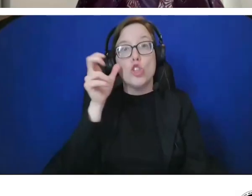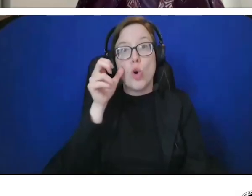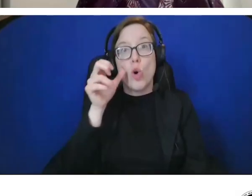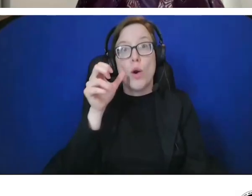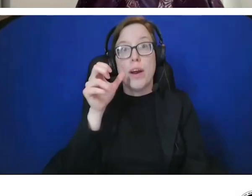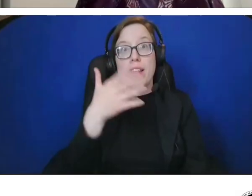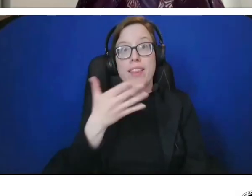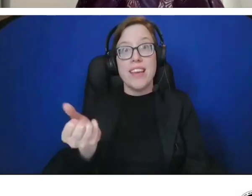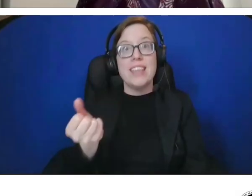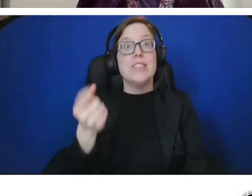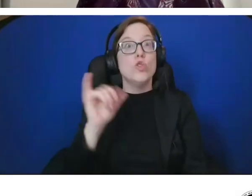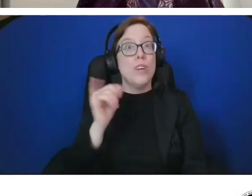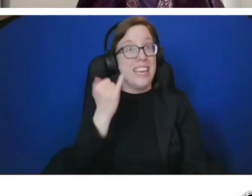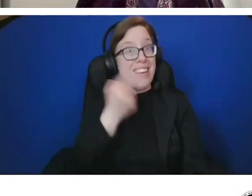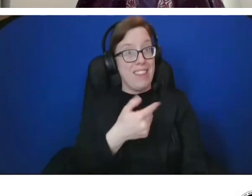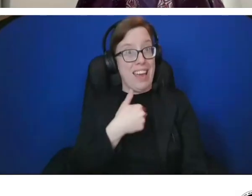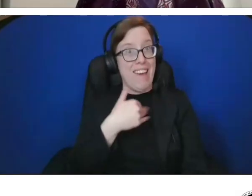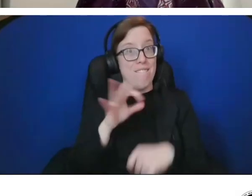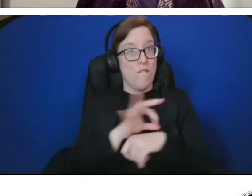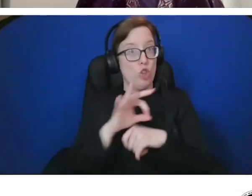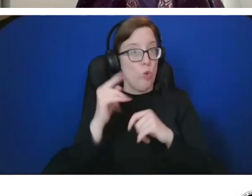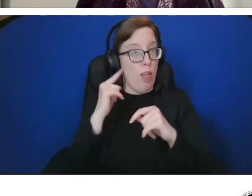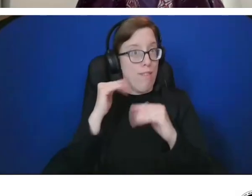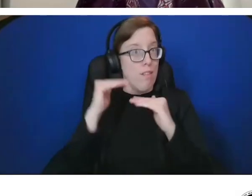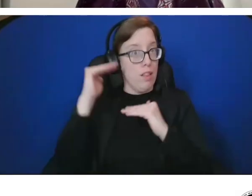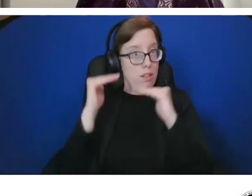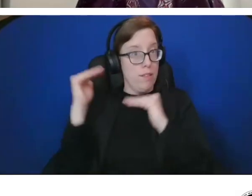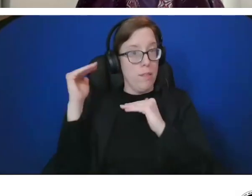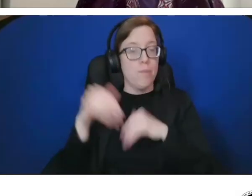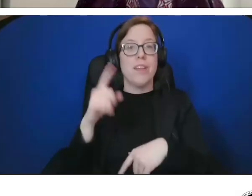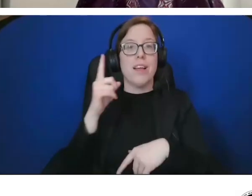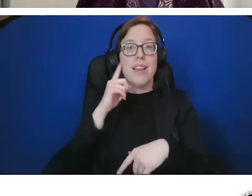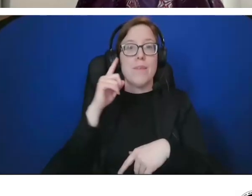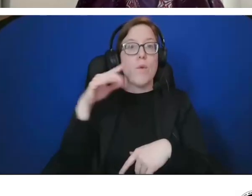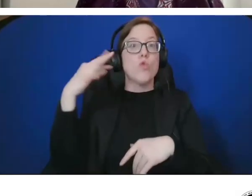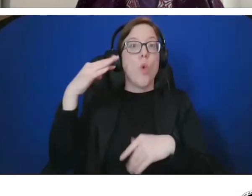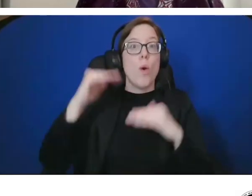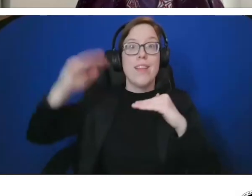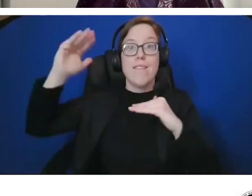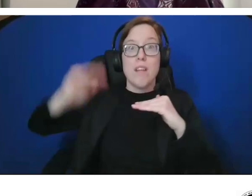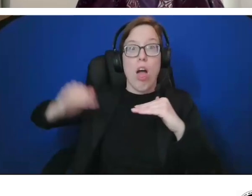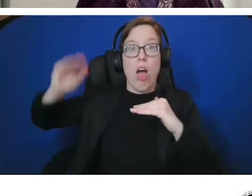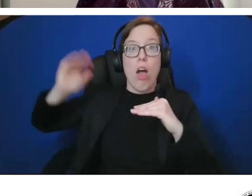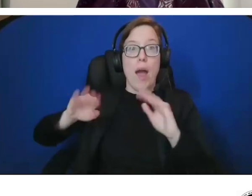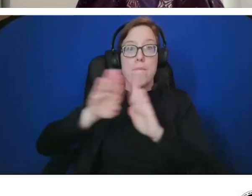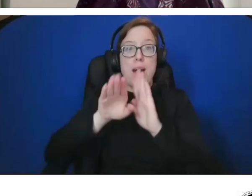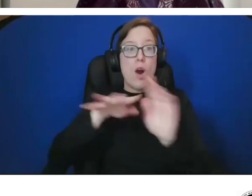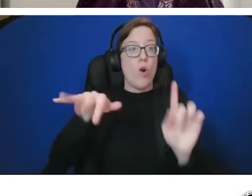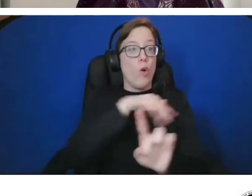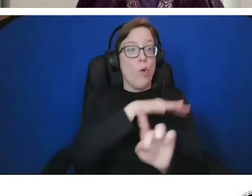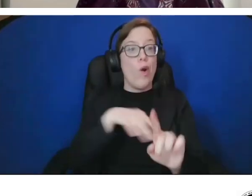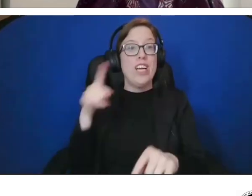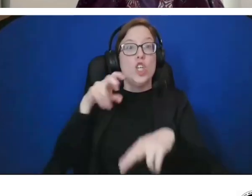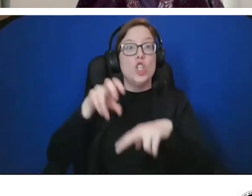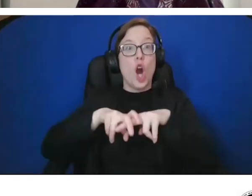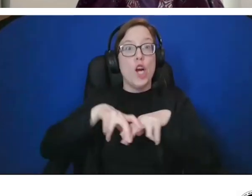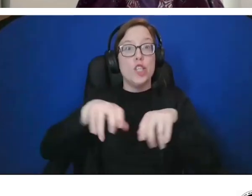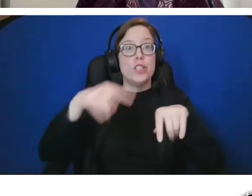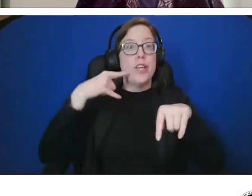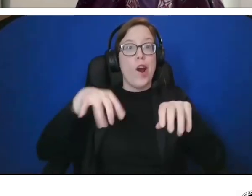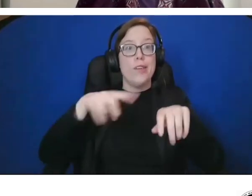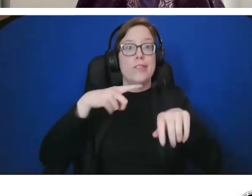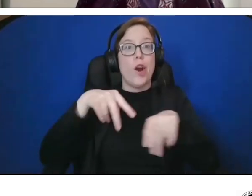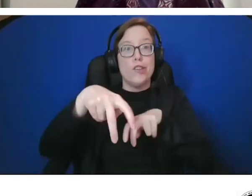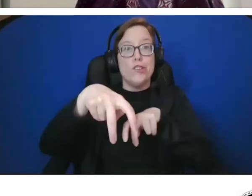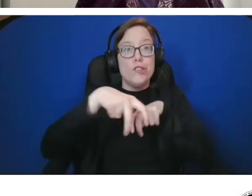if they have some functional hearing, the noise level, background noises, and so on, how many chairs are going to be